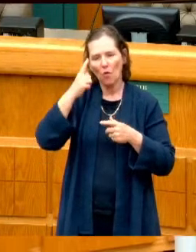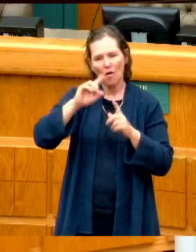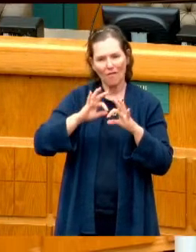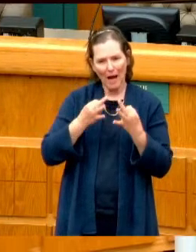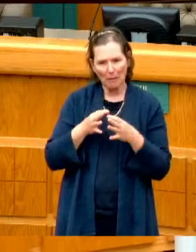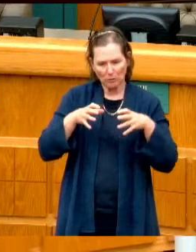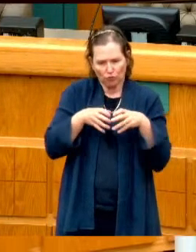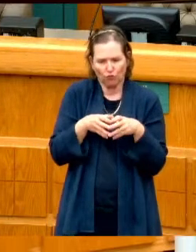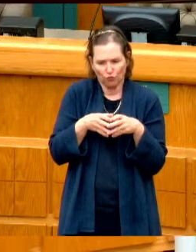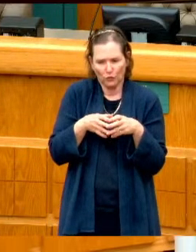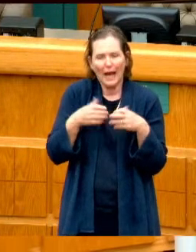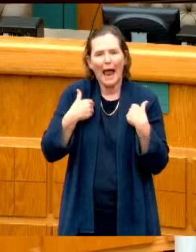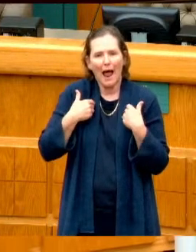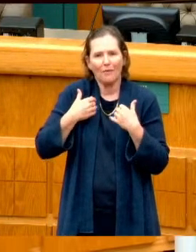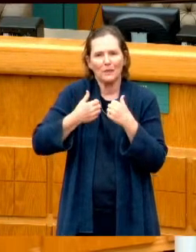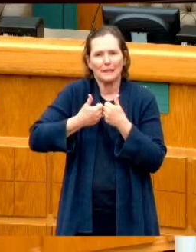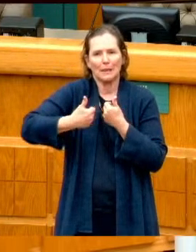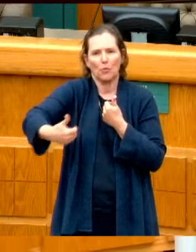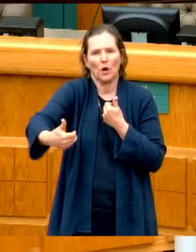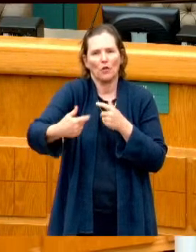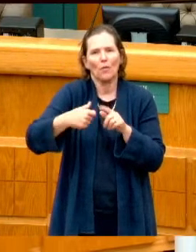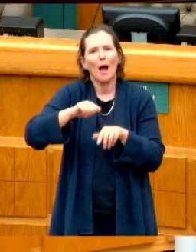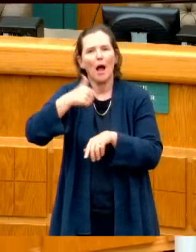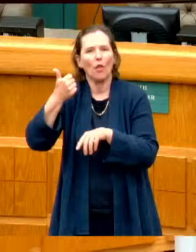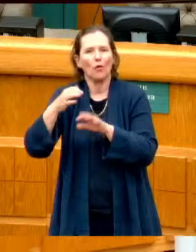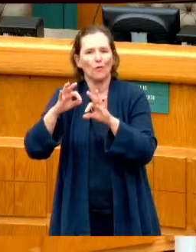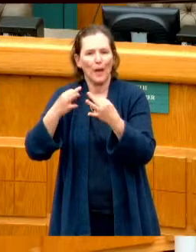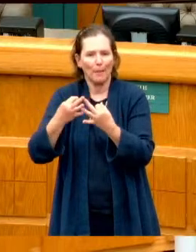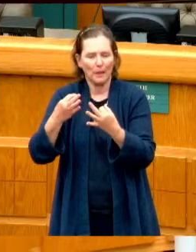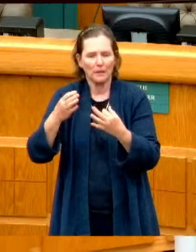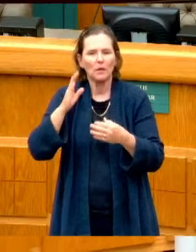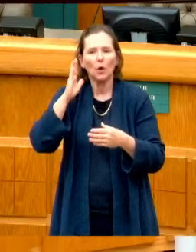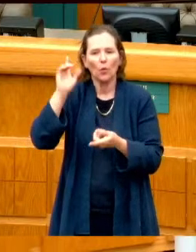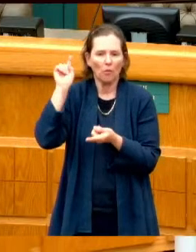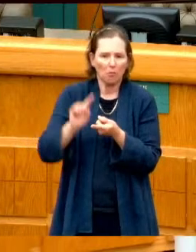Parks and Rec department at